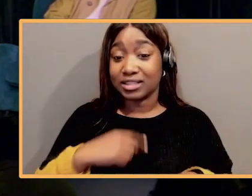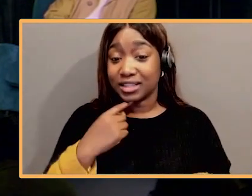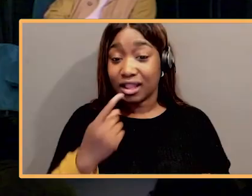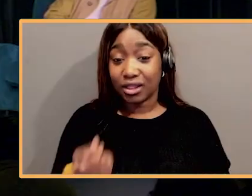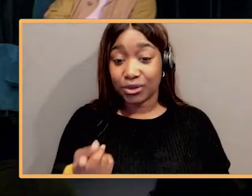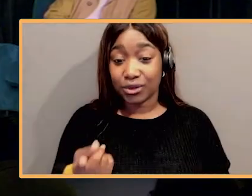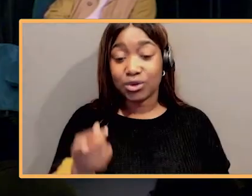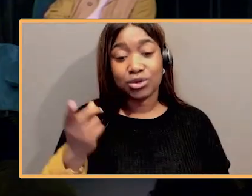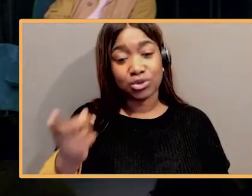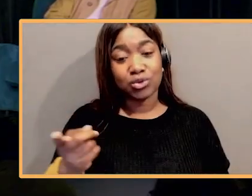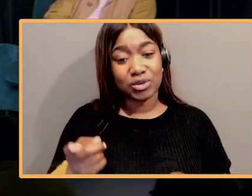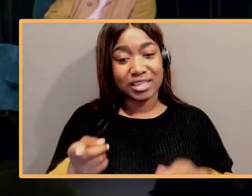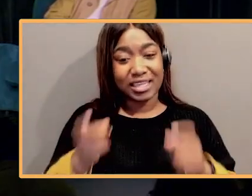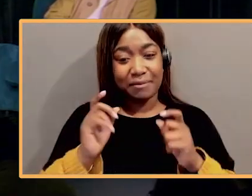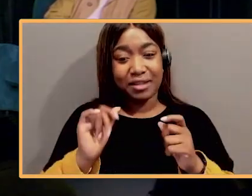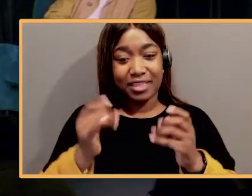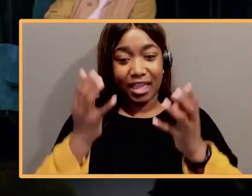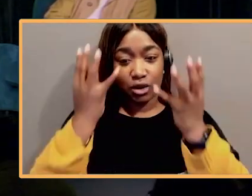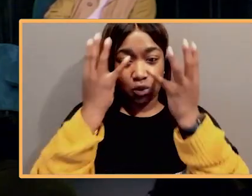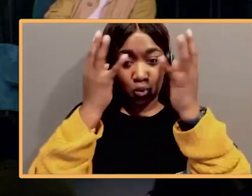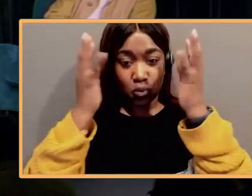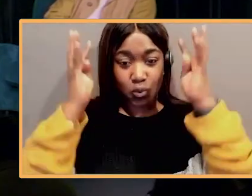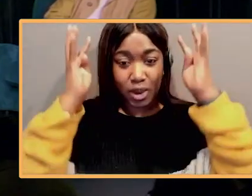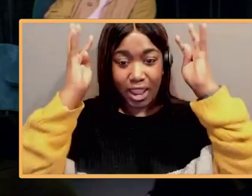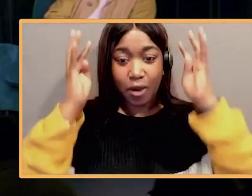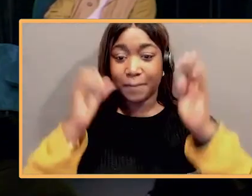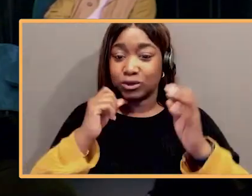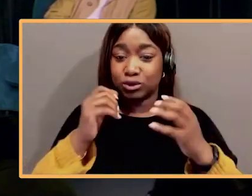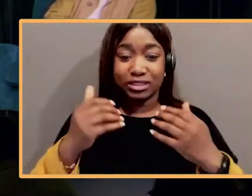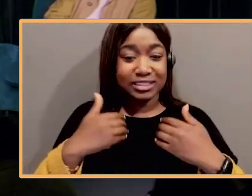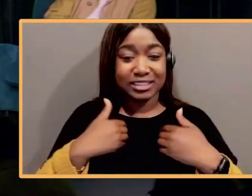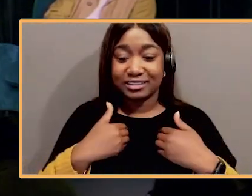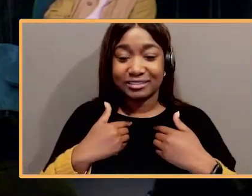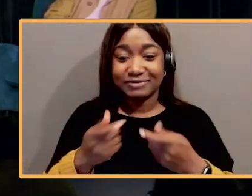you gave me that crown, but you didn't give me safety.